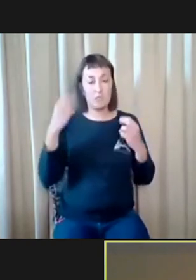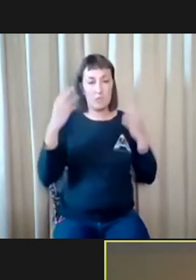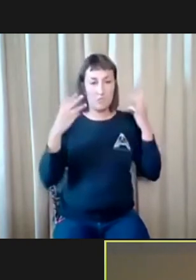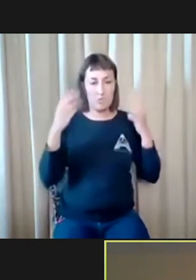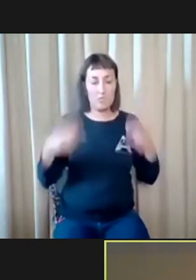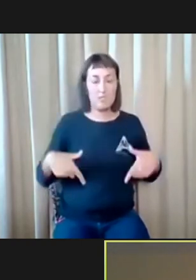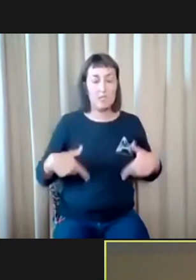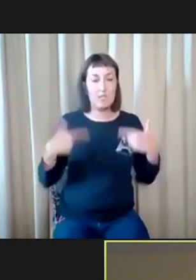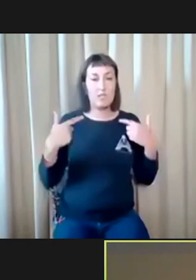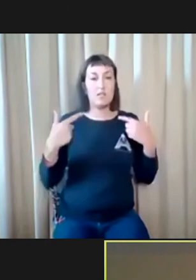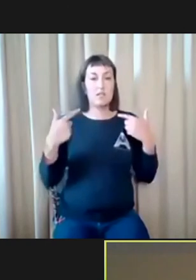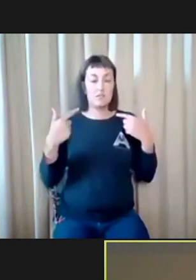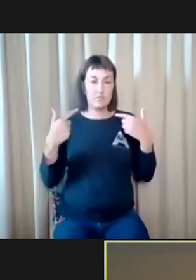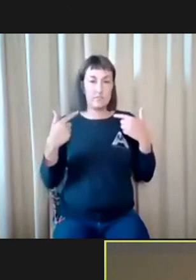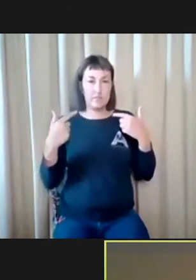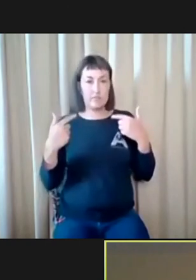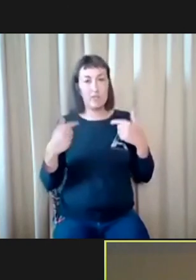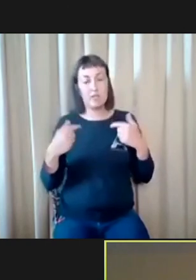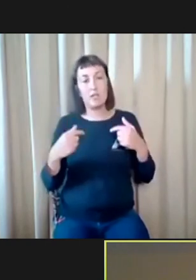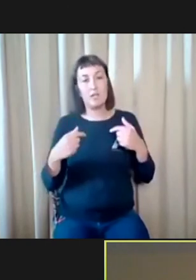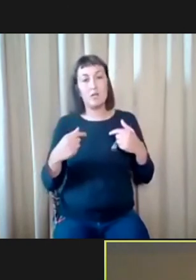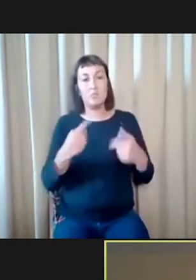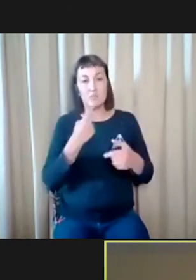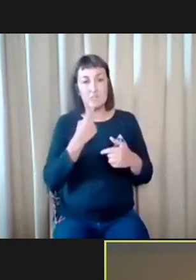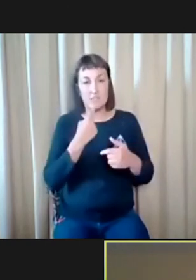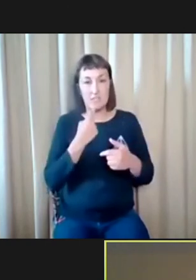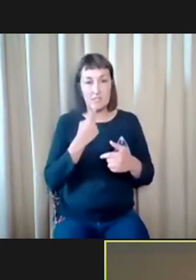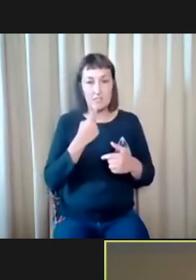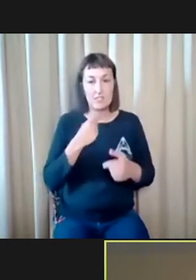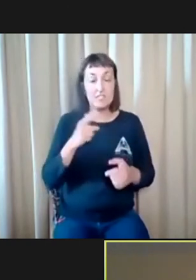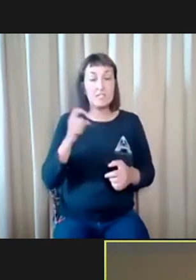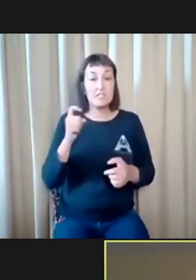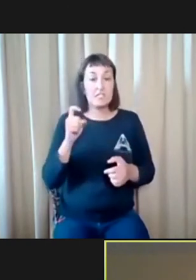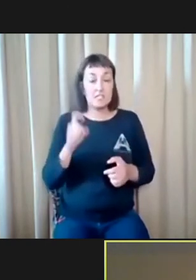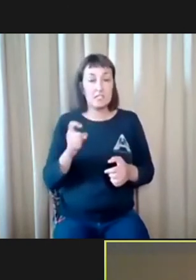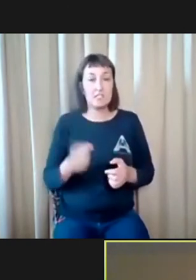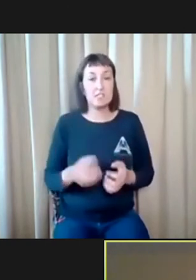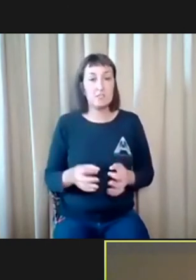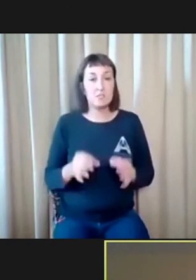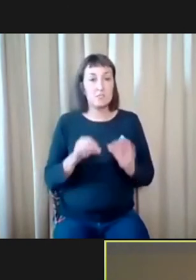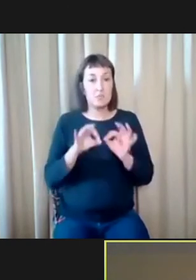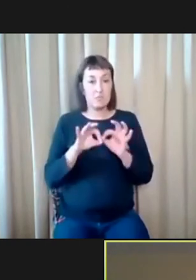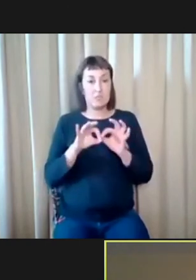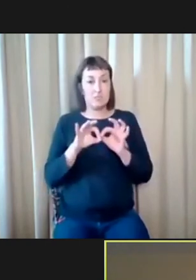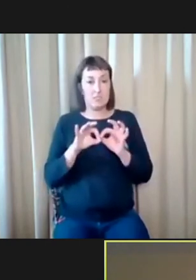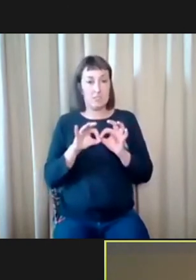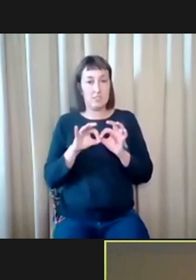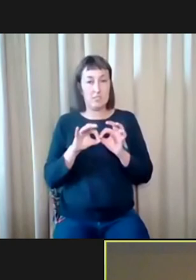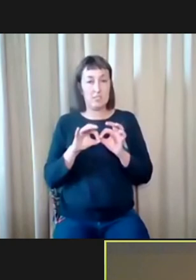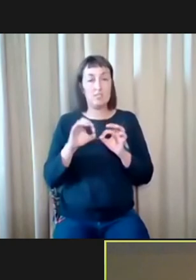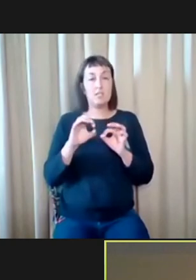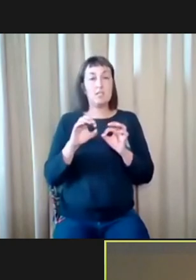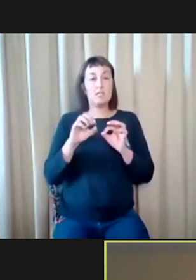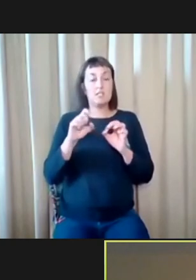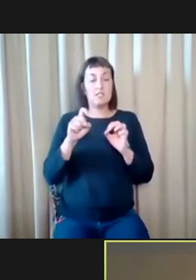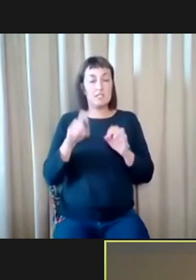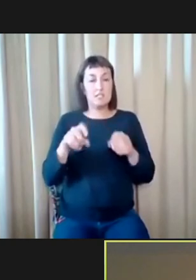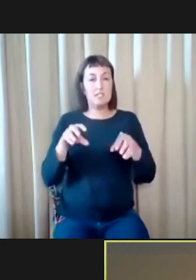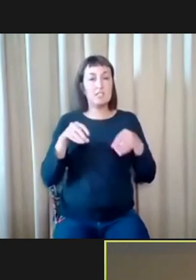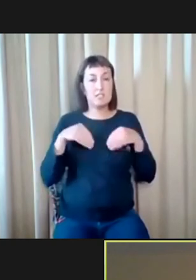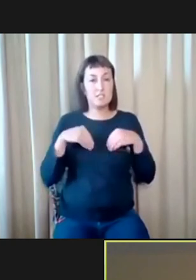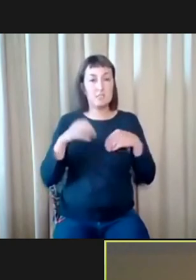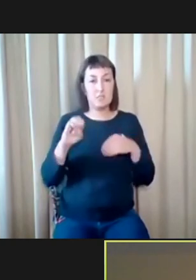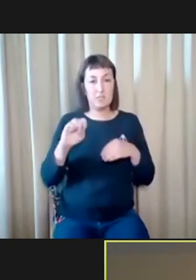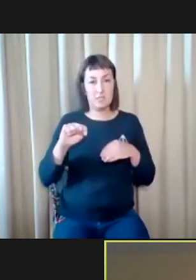and said, if we don't start taking up these issues of ethics in hunting, who else will?